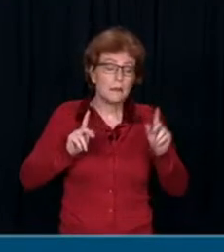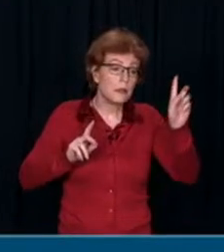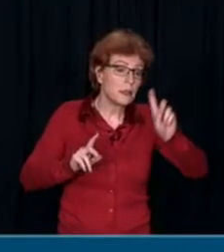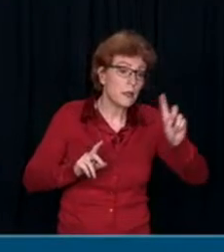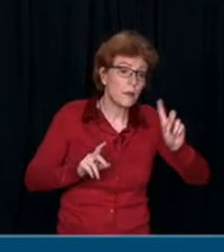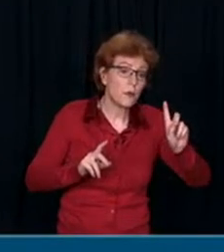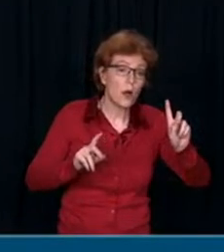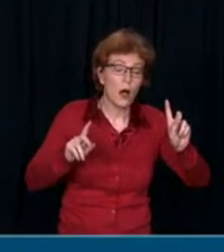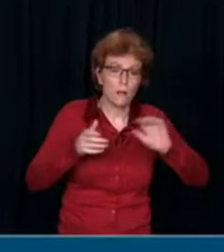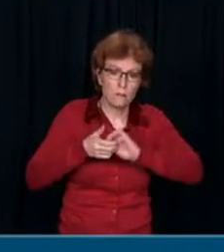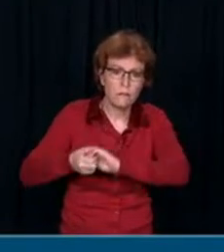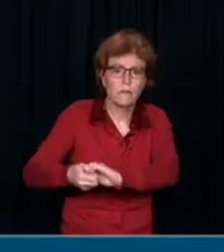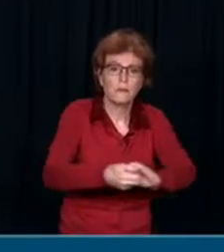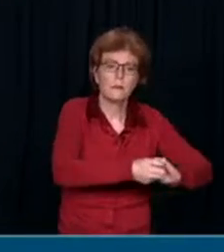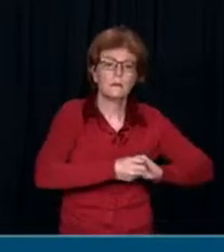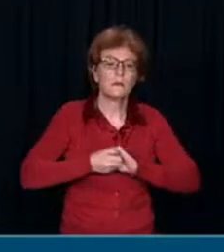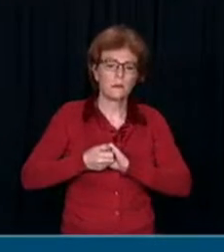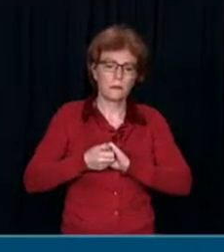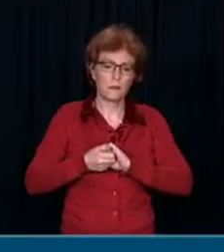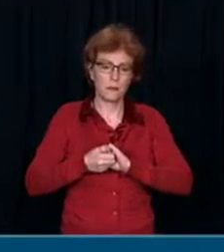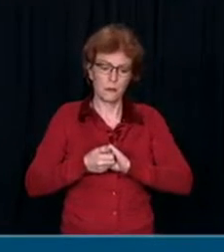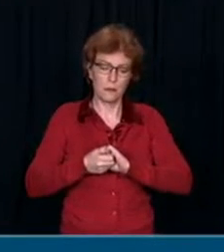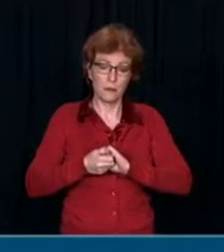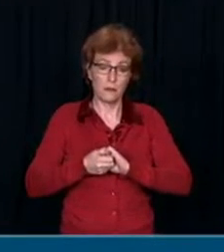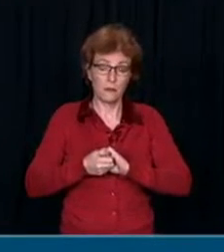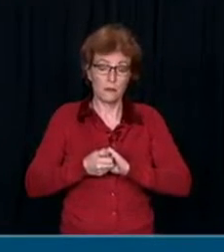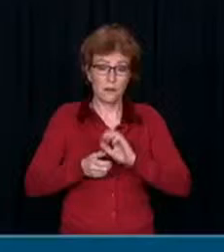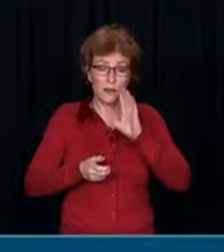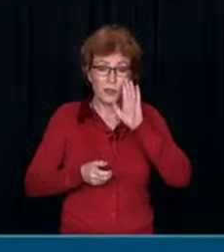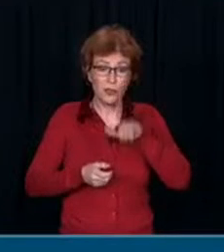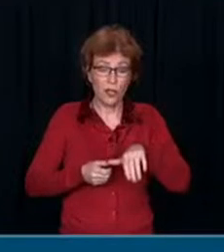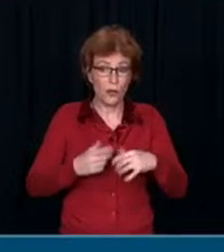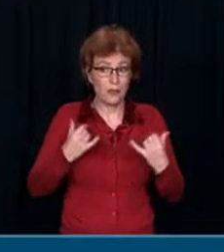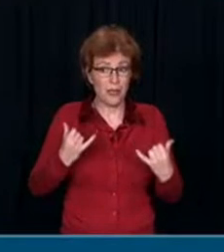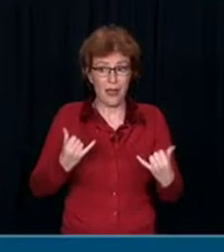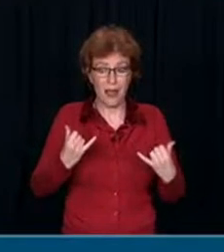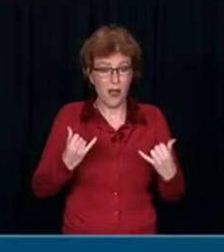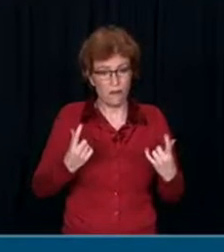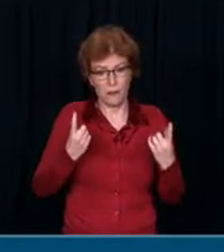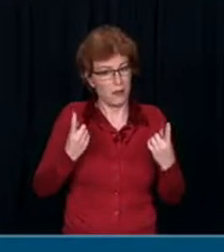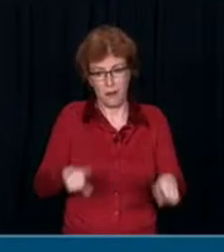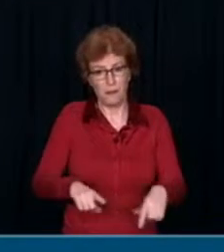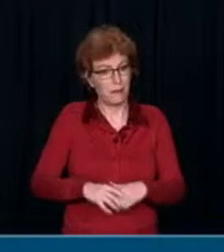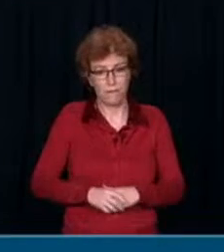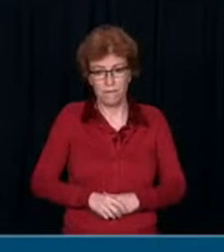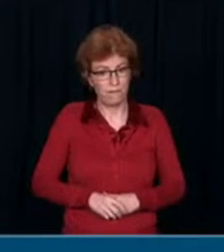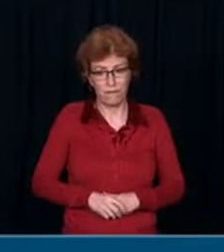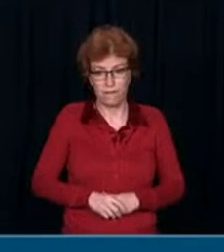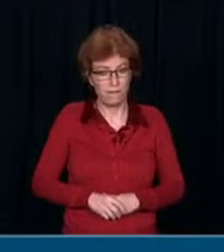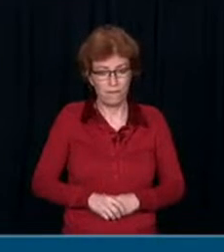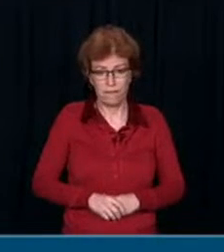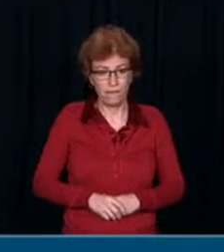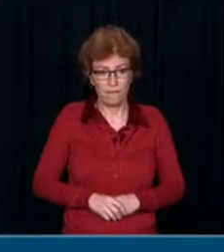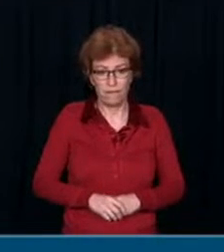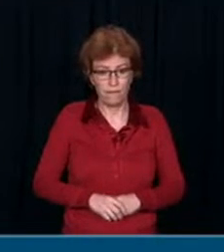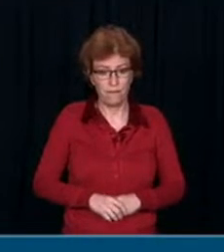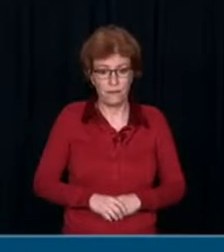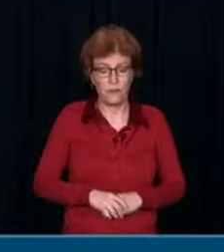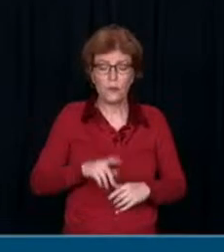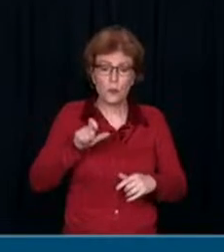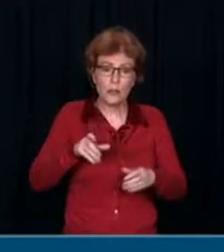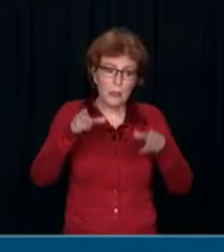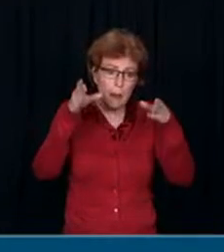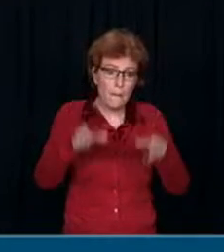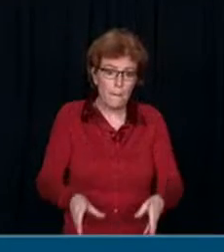Democrats worked together. And, you know, it's not happening now. What we need is someone